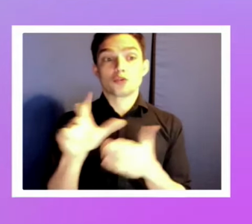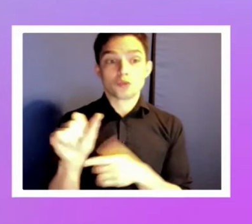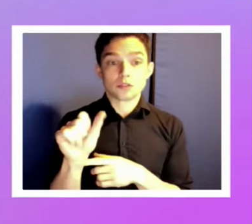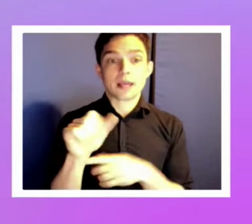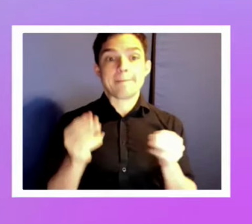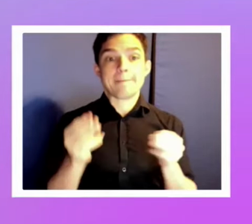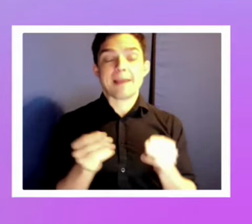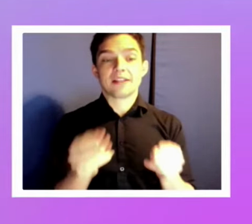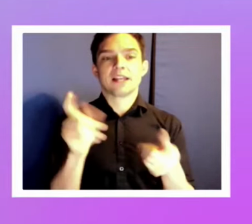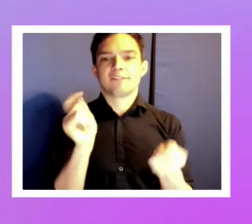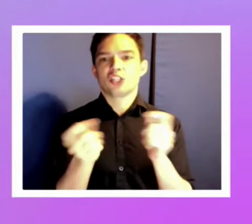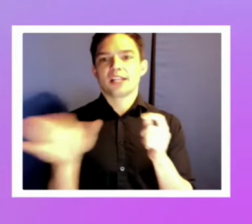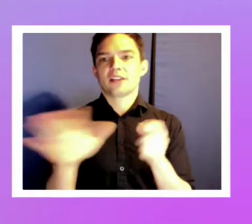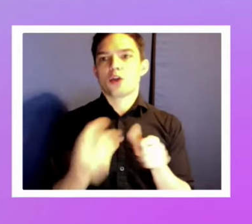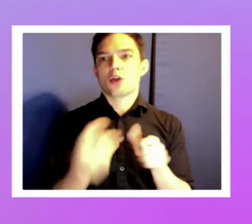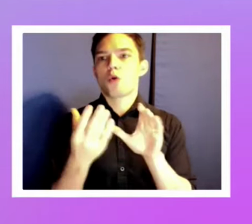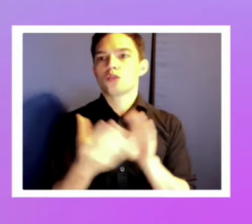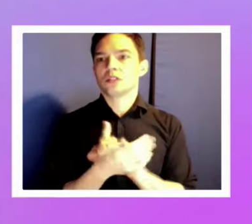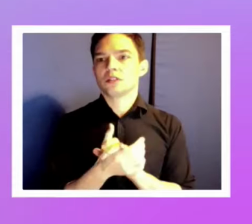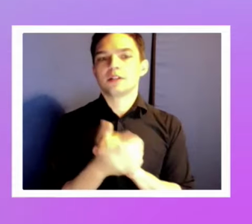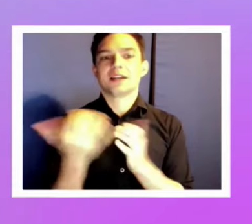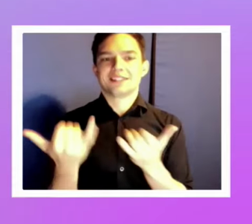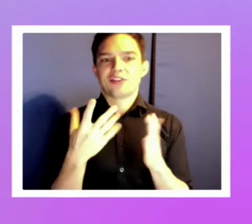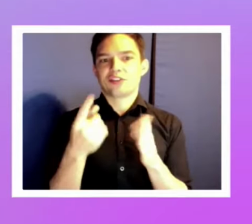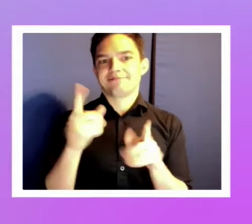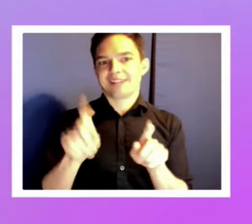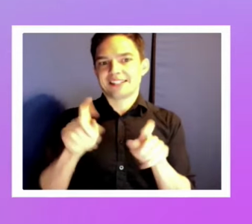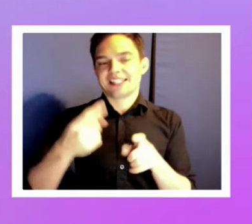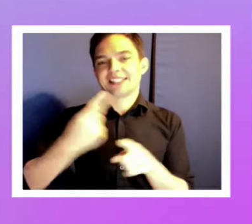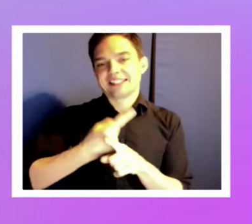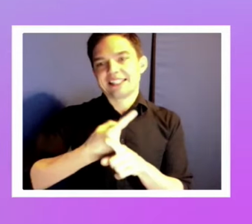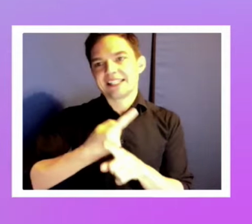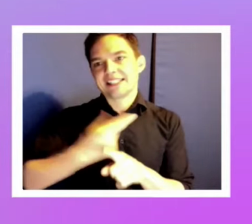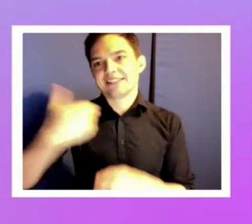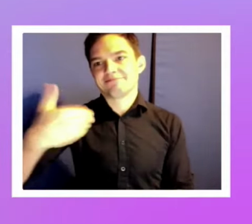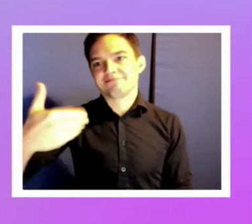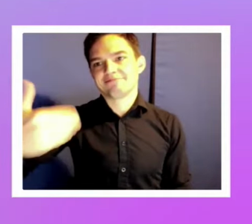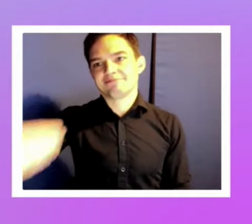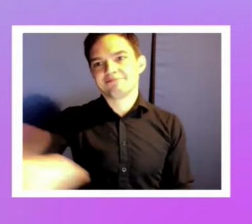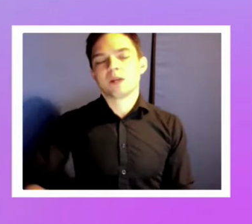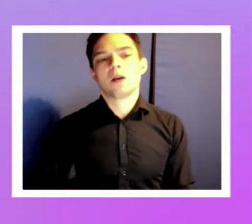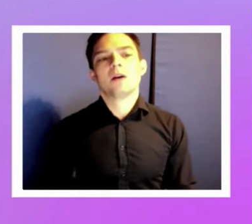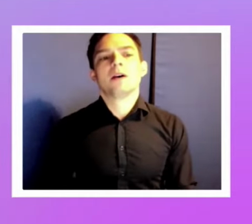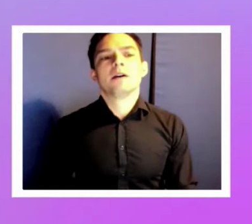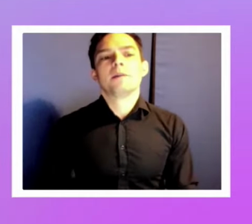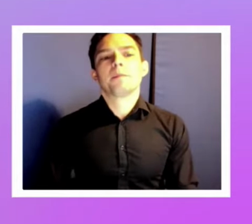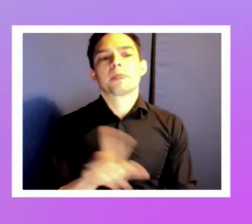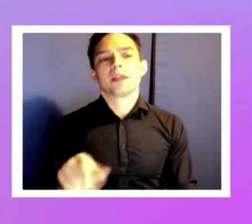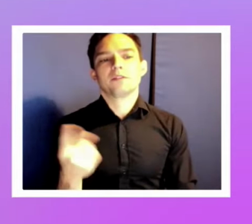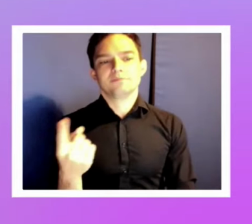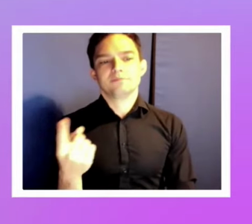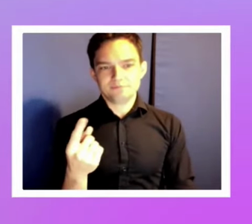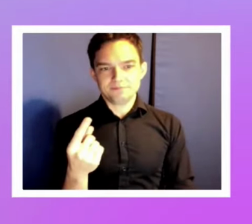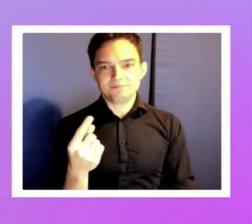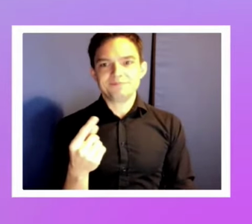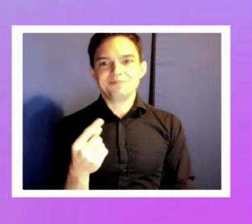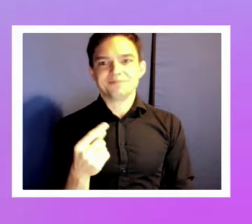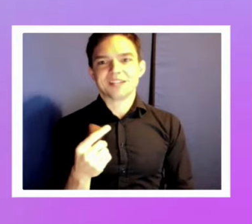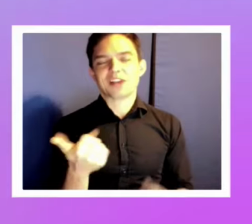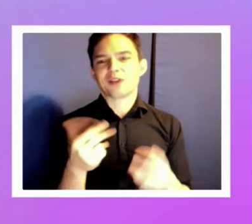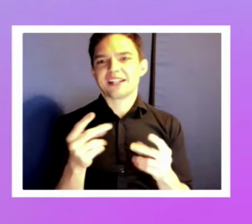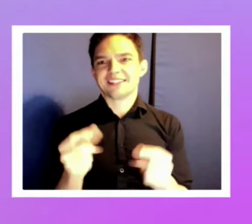have changed their approach. Now they are testing this consistently. Another one, I'll need to go through this a little bit more